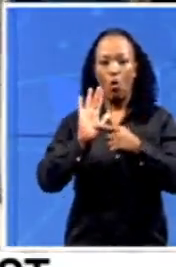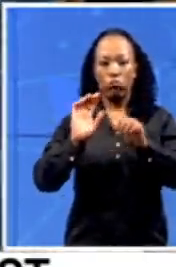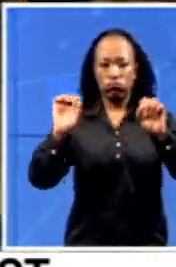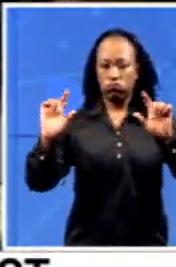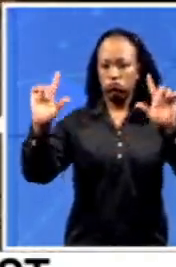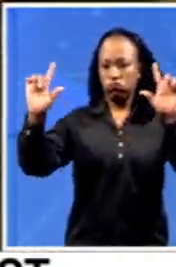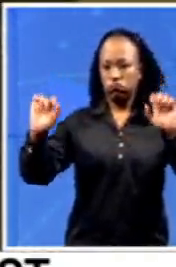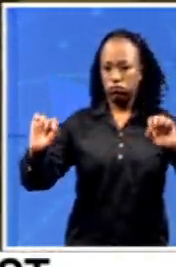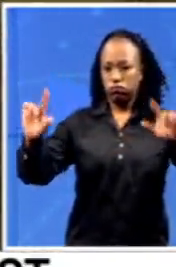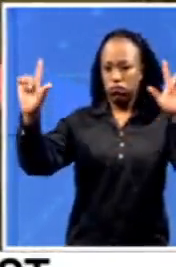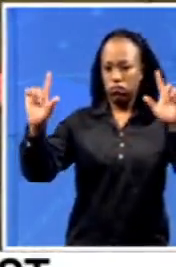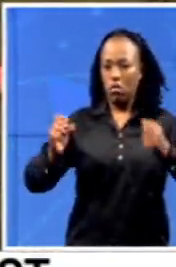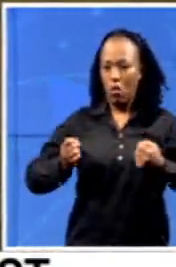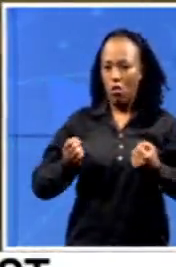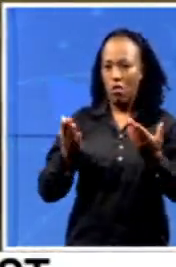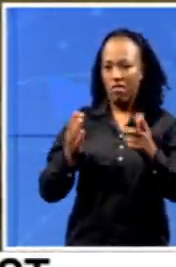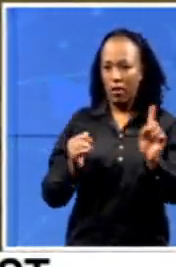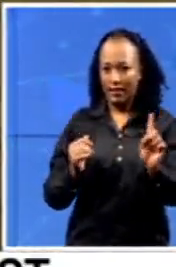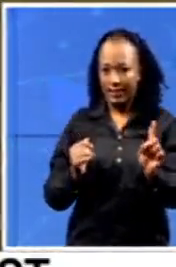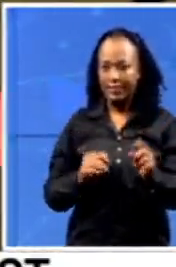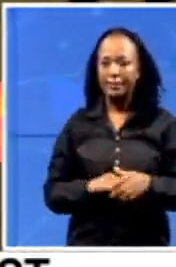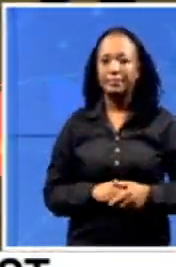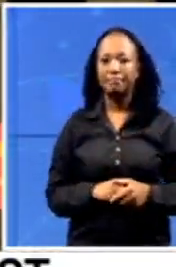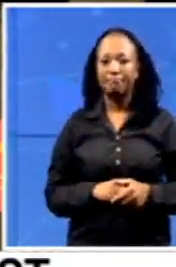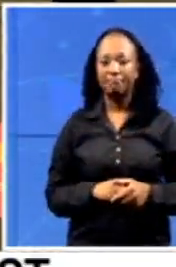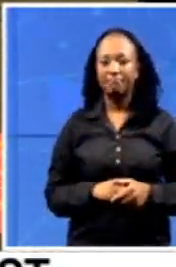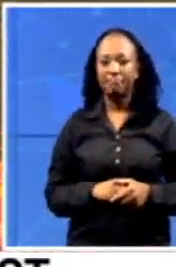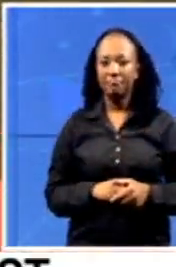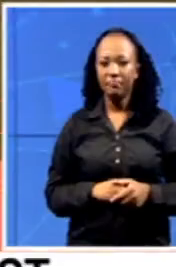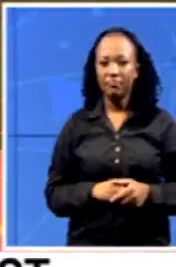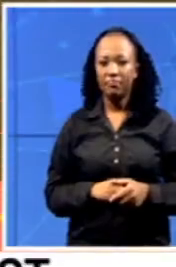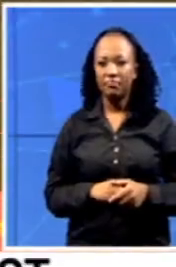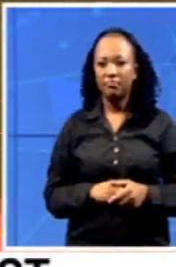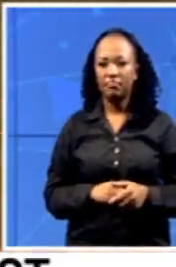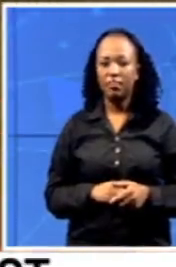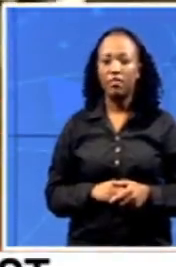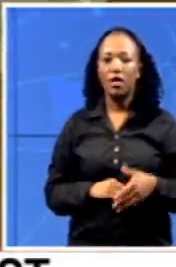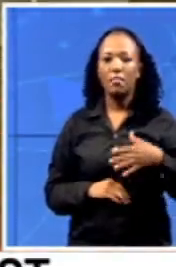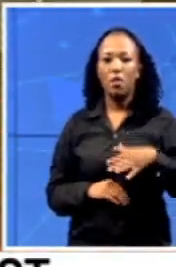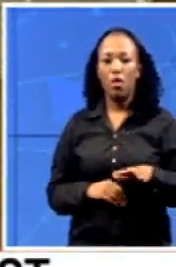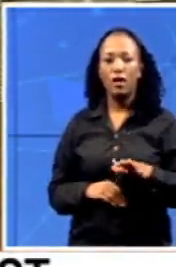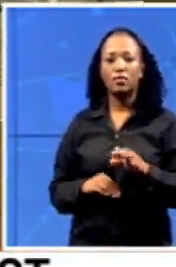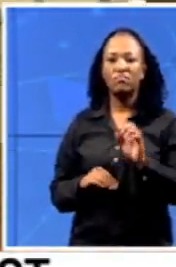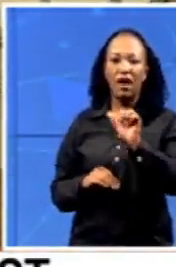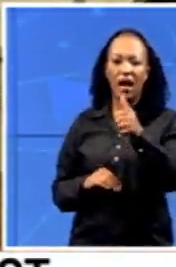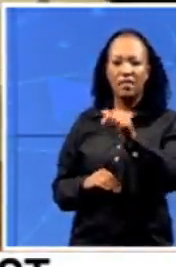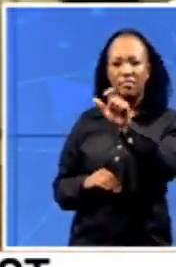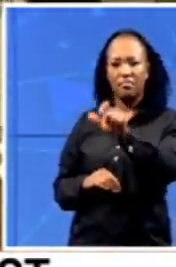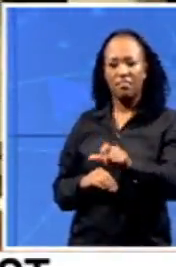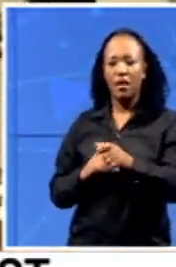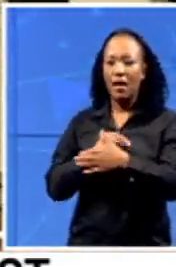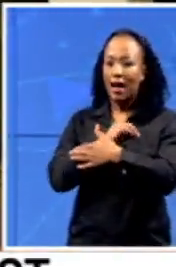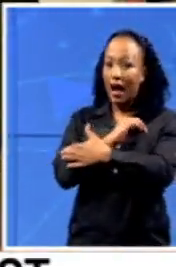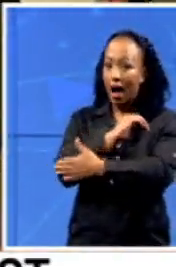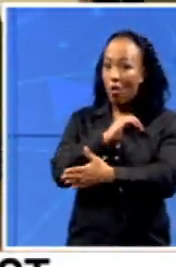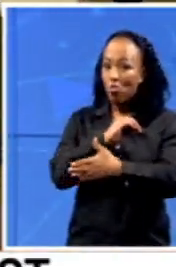offerings being offered here. Let's see if we can perhaps grab other people as well. 18